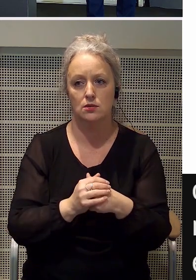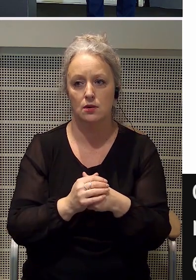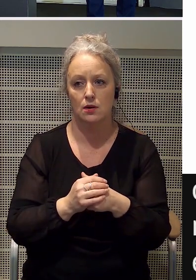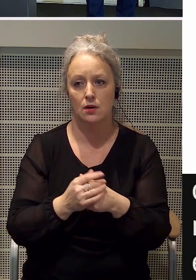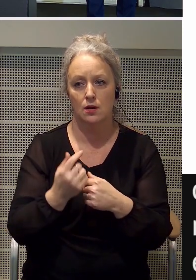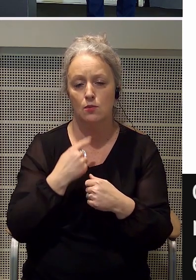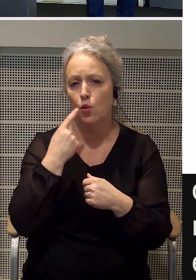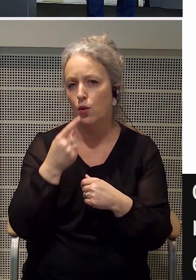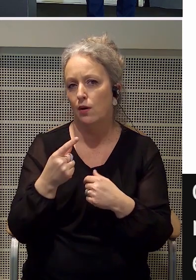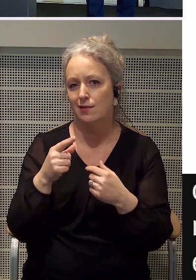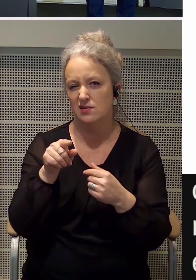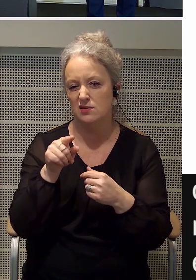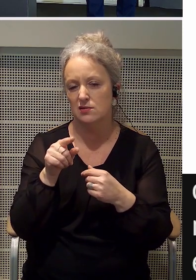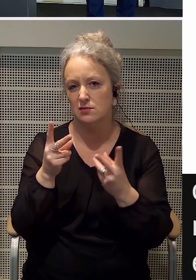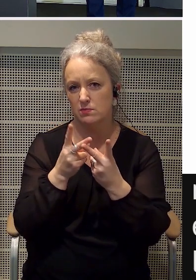third level.